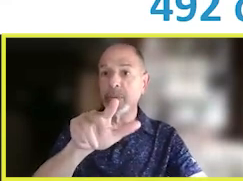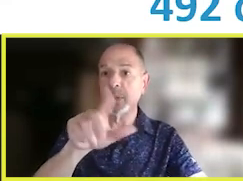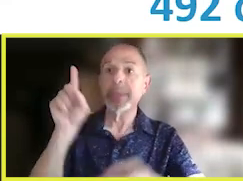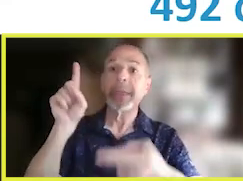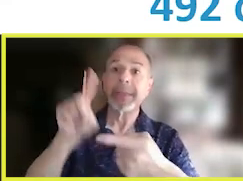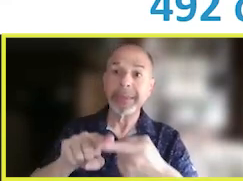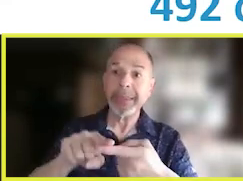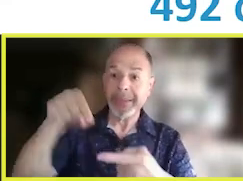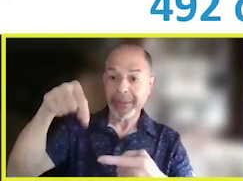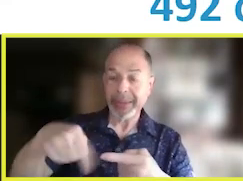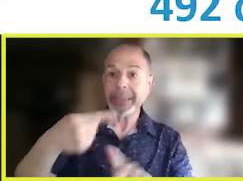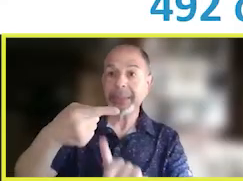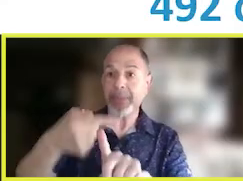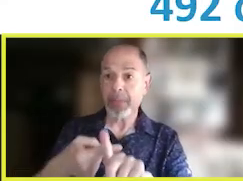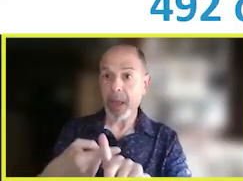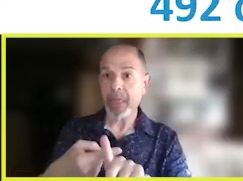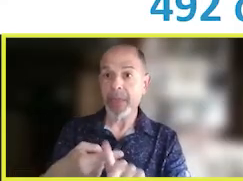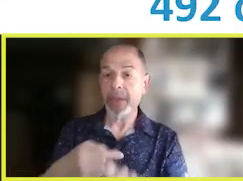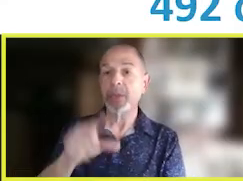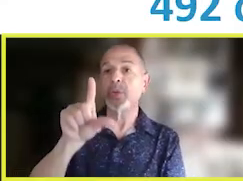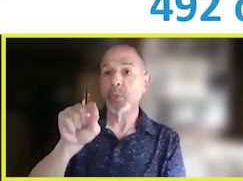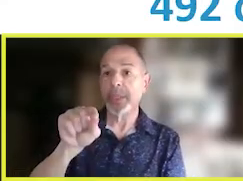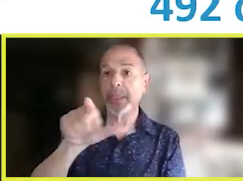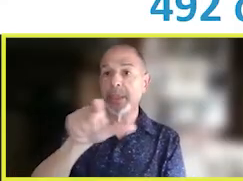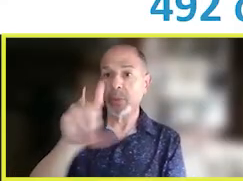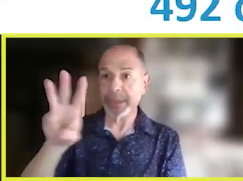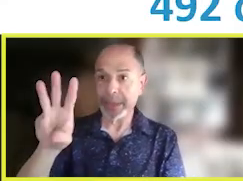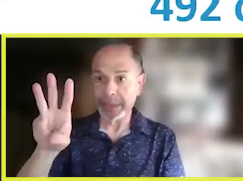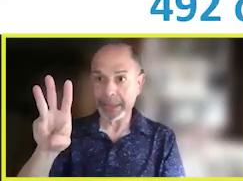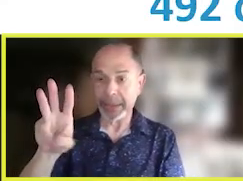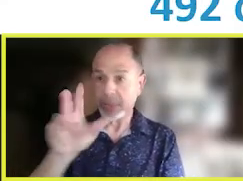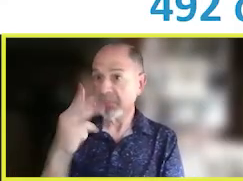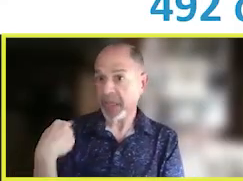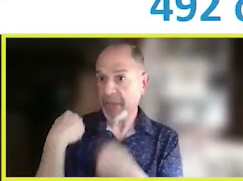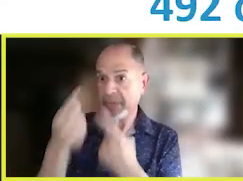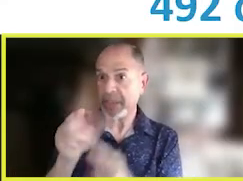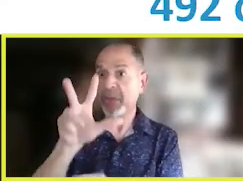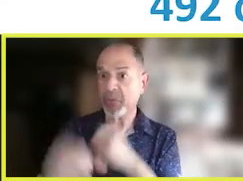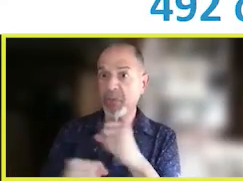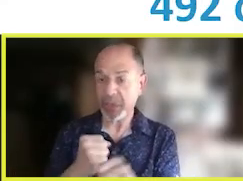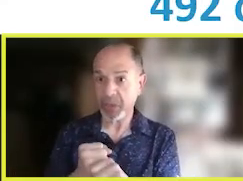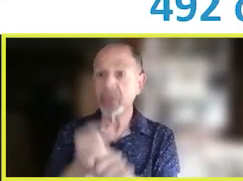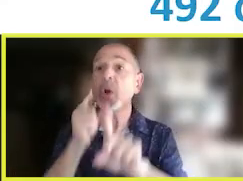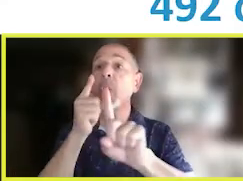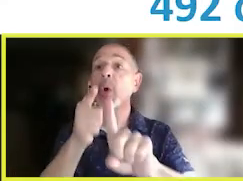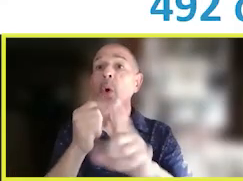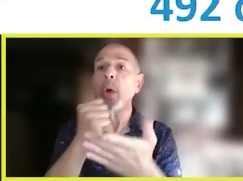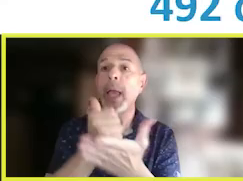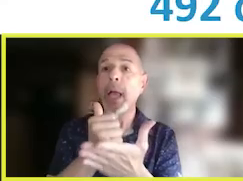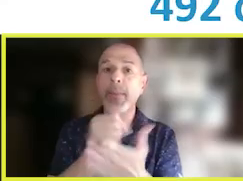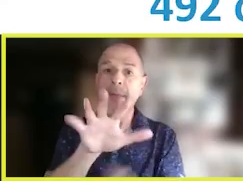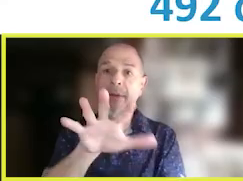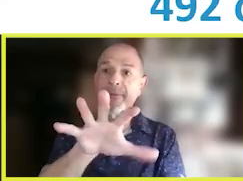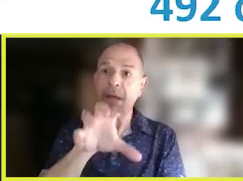is June 2026, we were looking to help 500 people in the system who had never